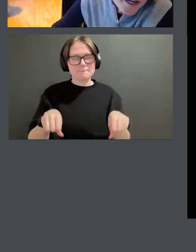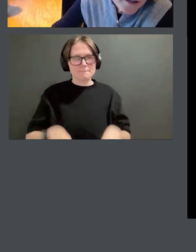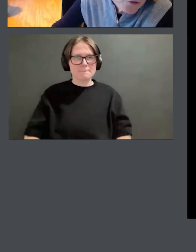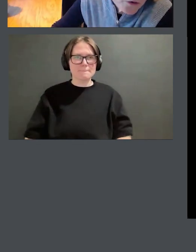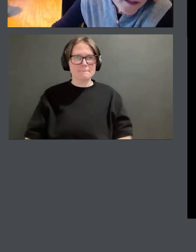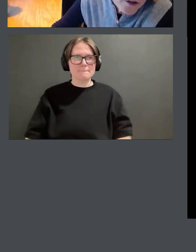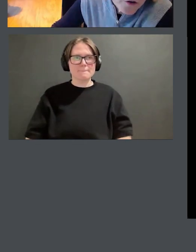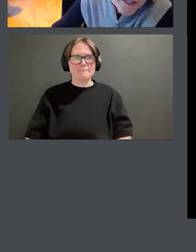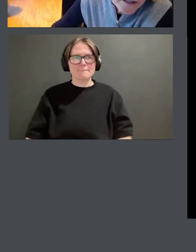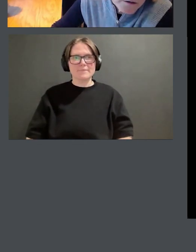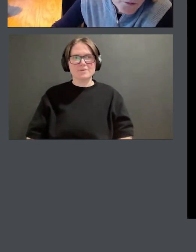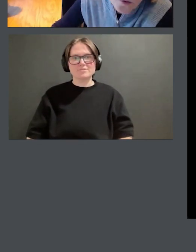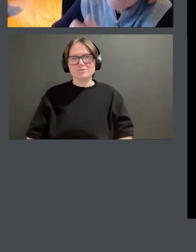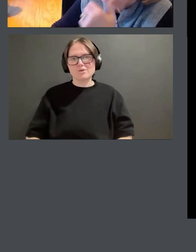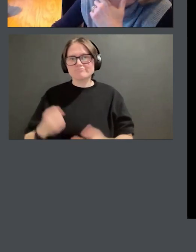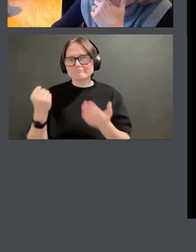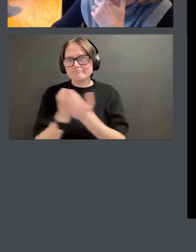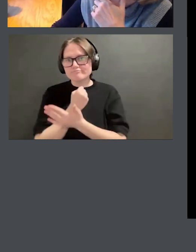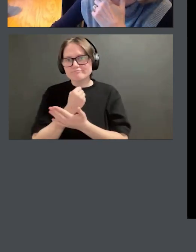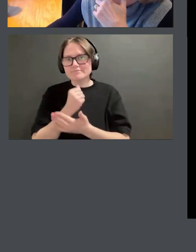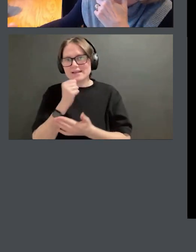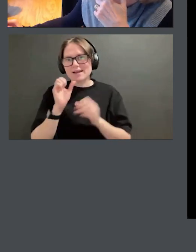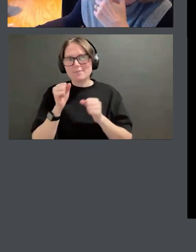lunch date with that crazy little boy.